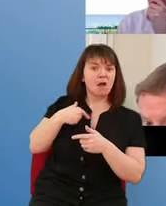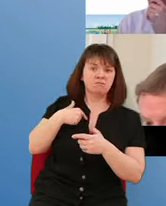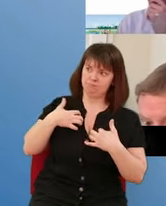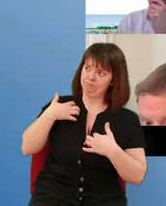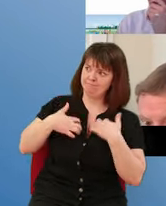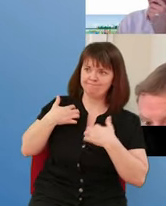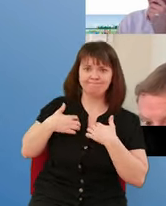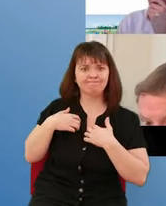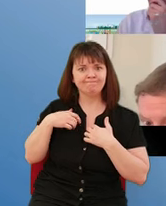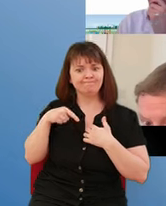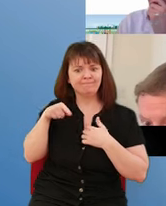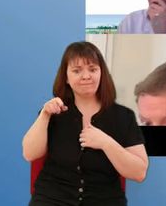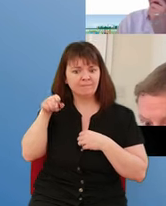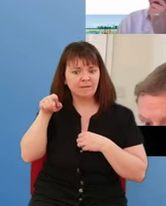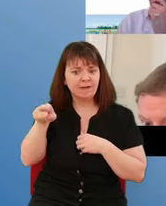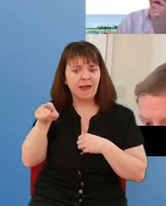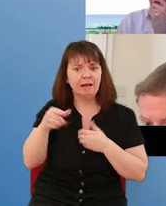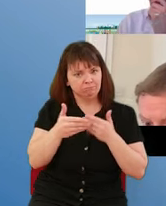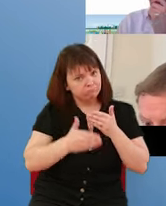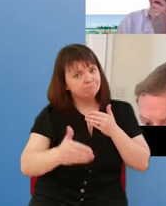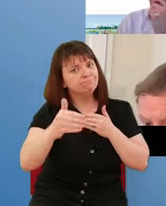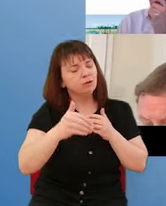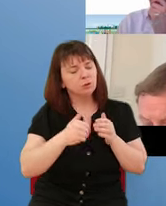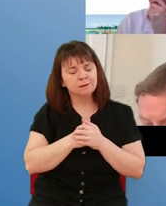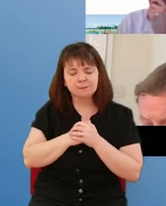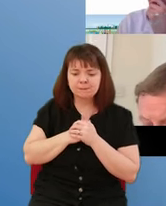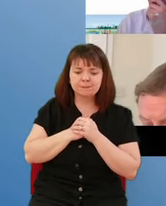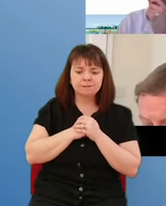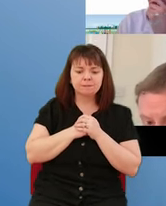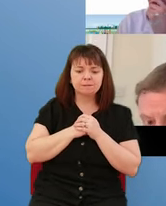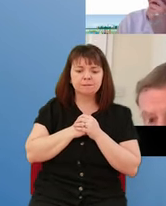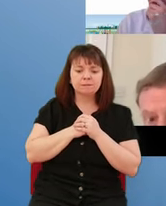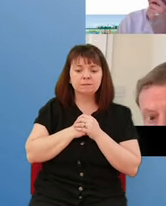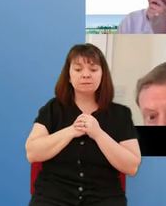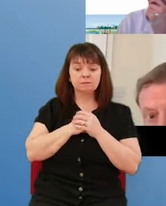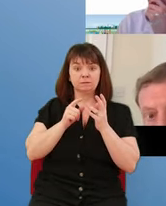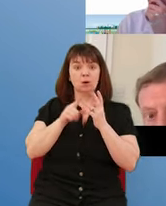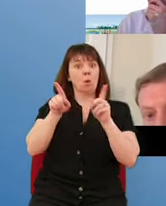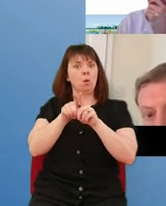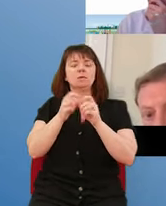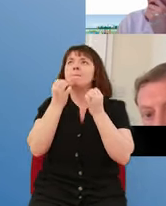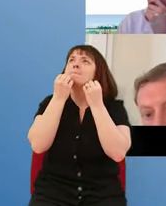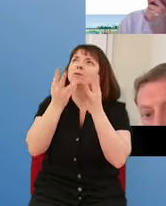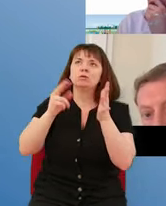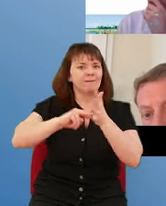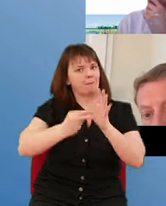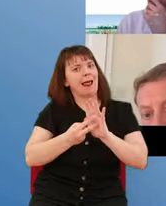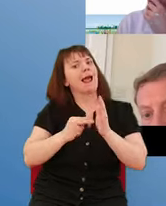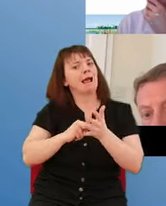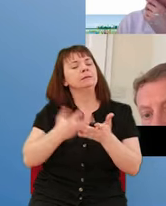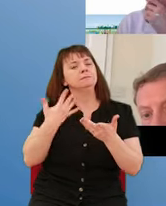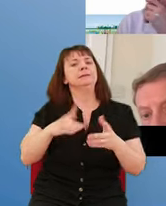that are emerging from the West locality, working with the community hospital